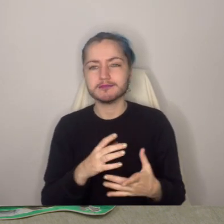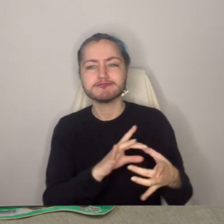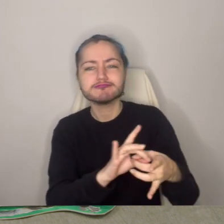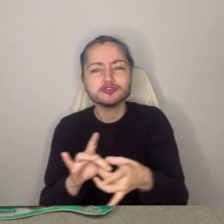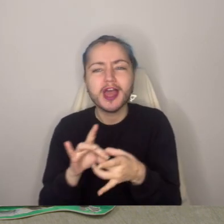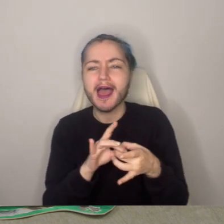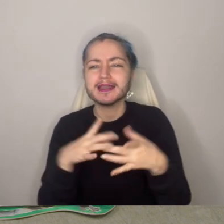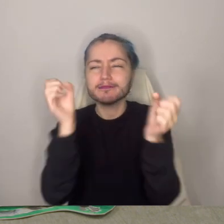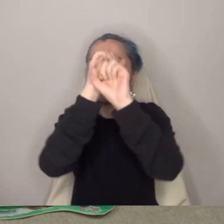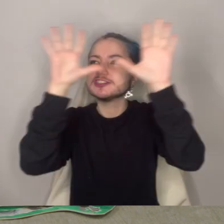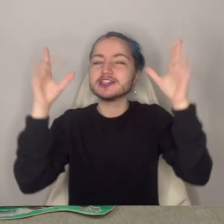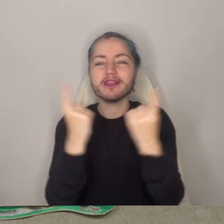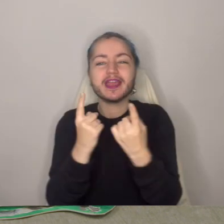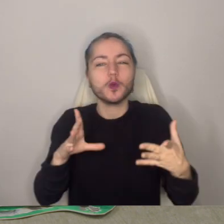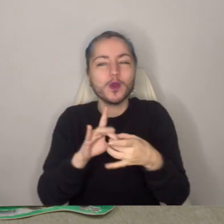what brings us together.